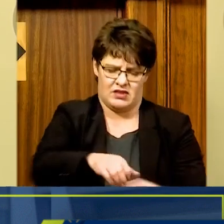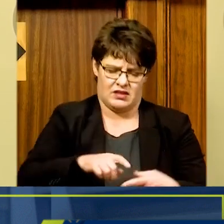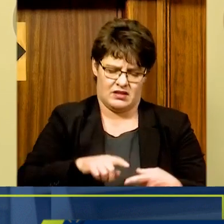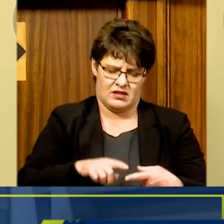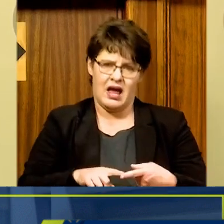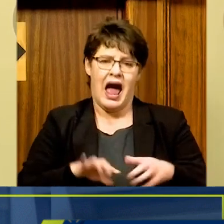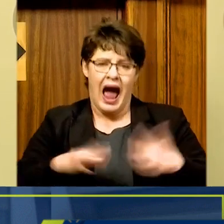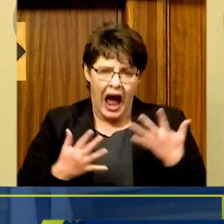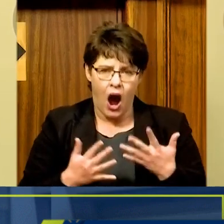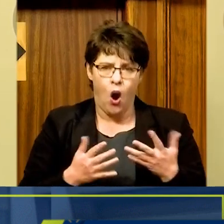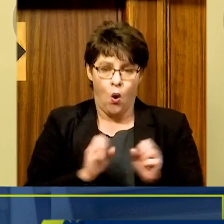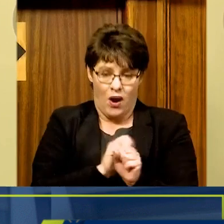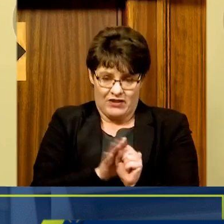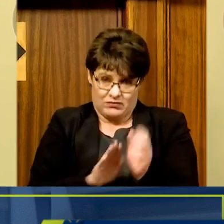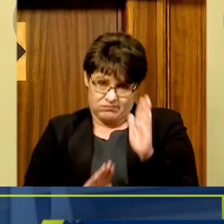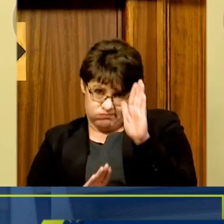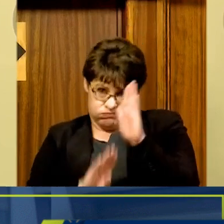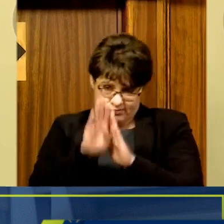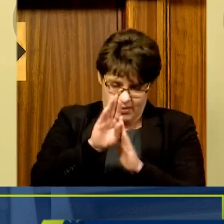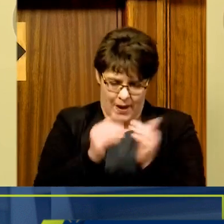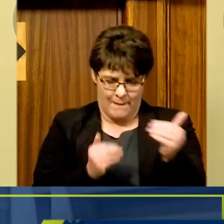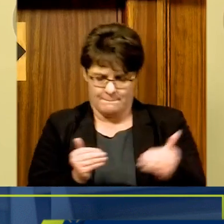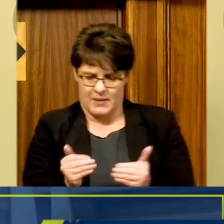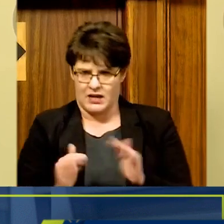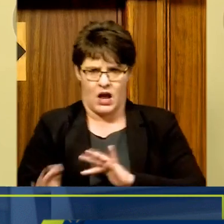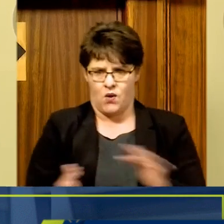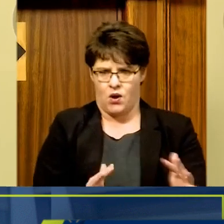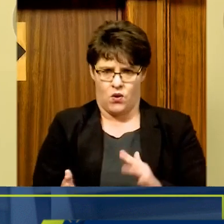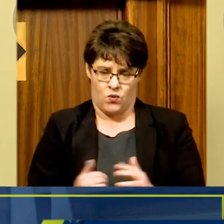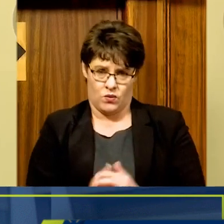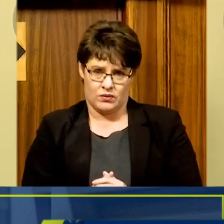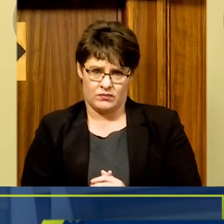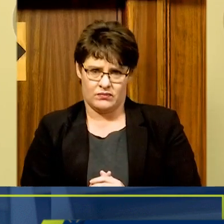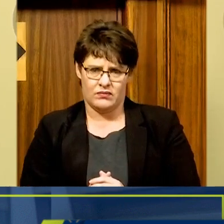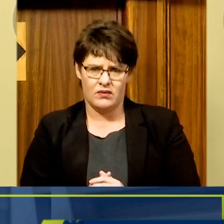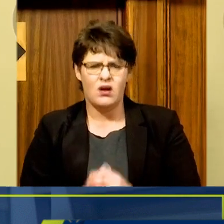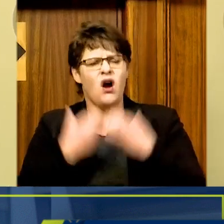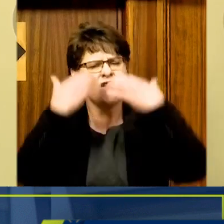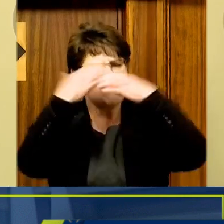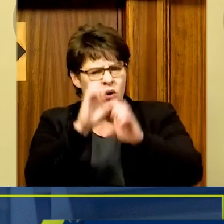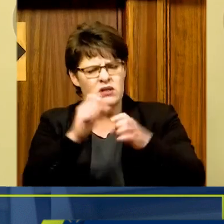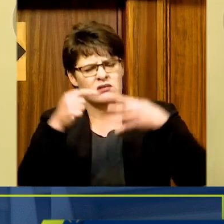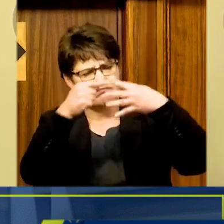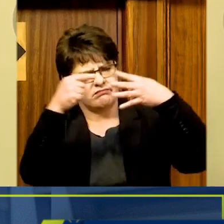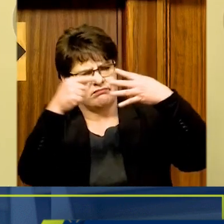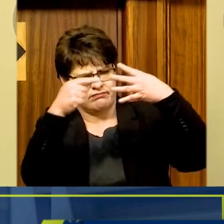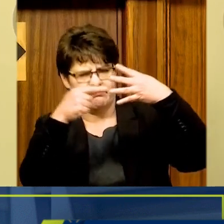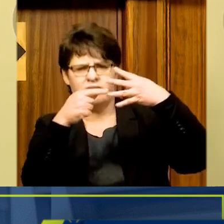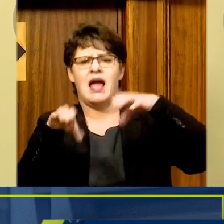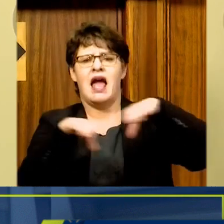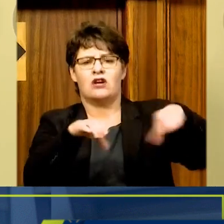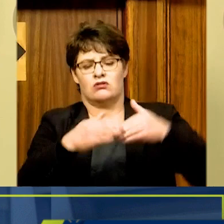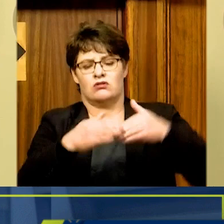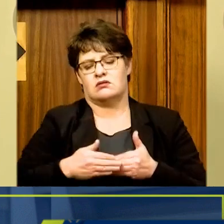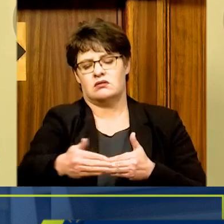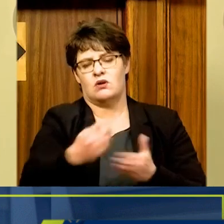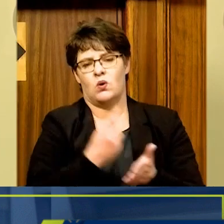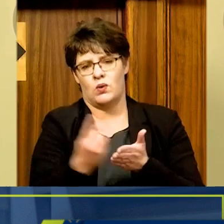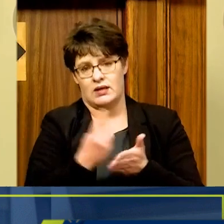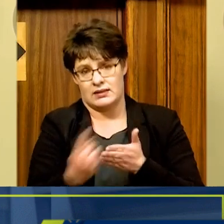peak of infections. We are focusing on a number of priority actions in the coming